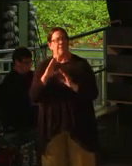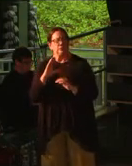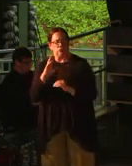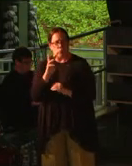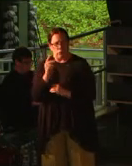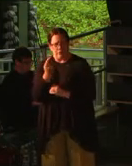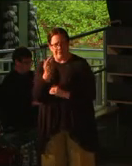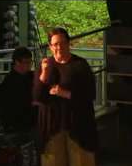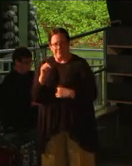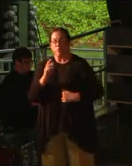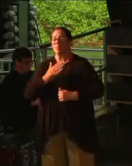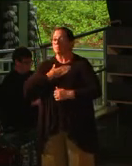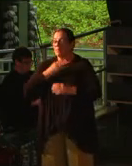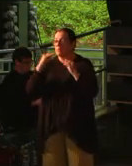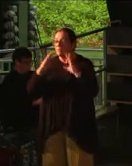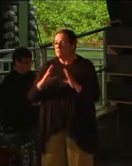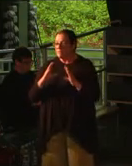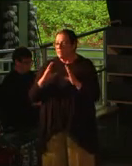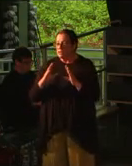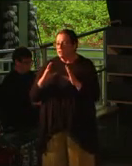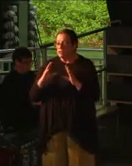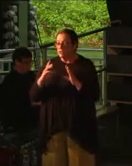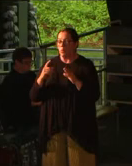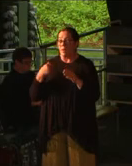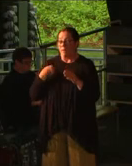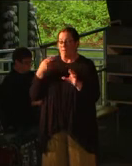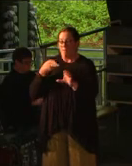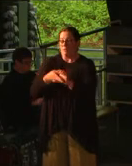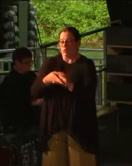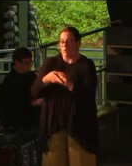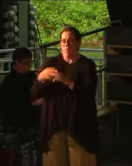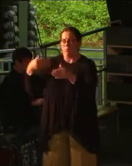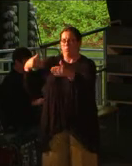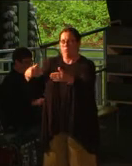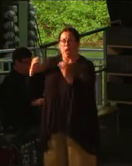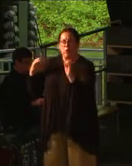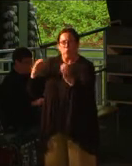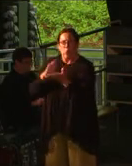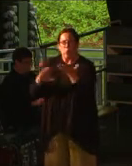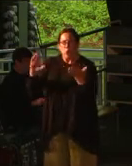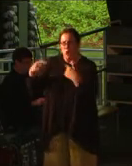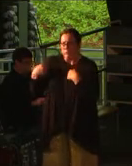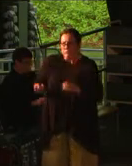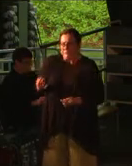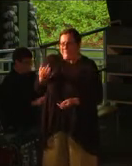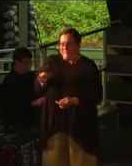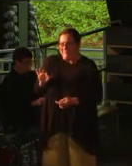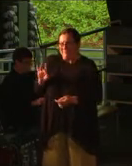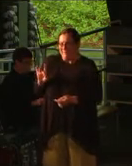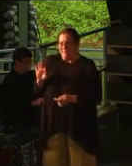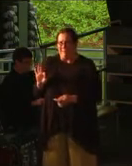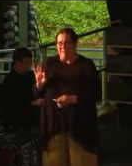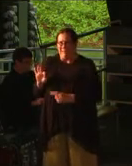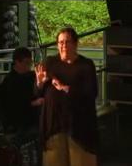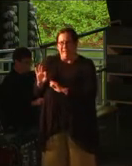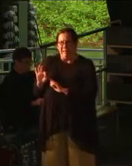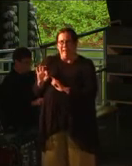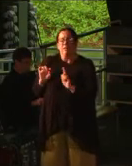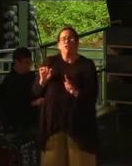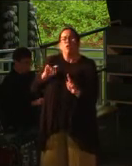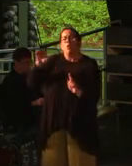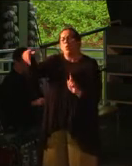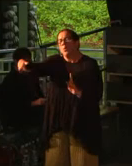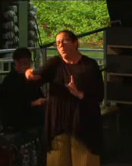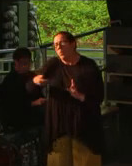professor after being absent from a learning institution since 1989. She gave me such